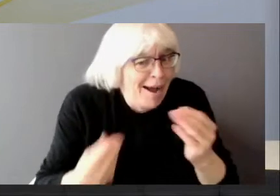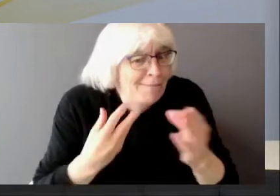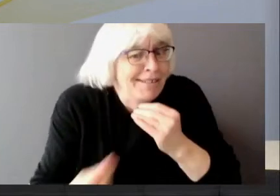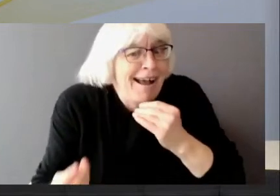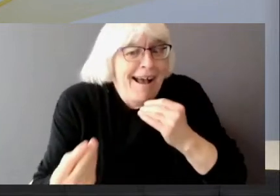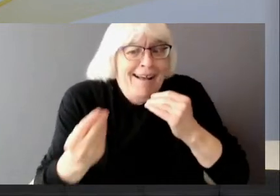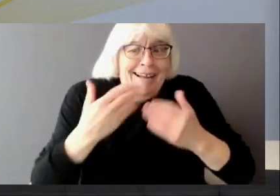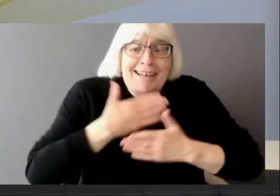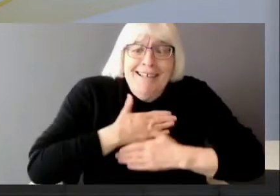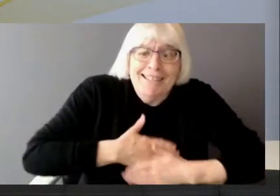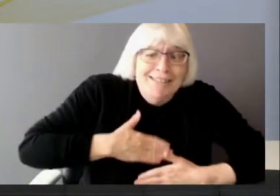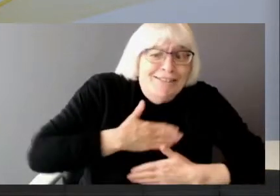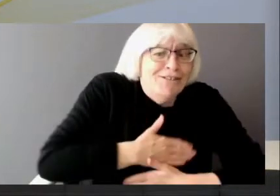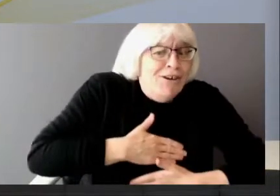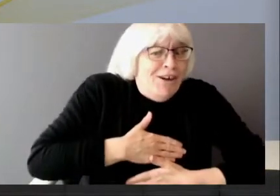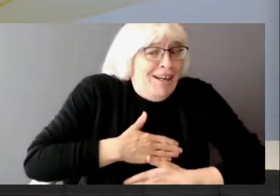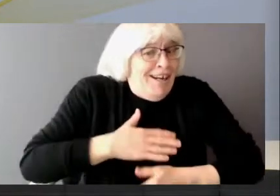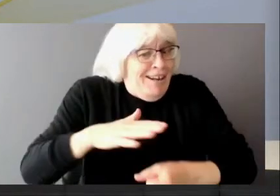PEI.